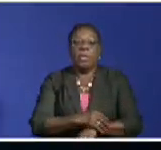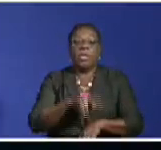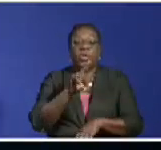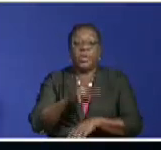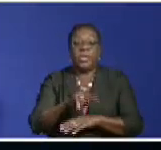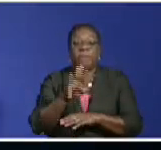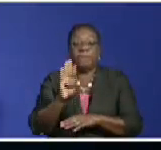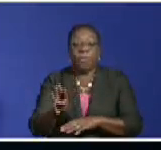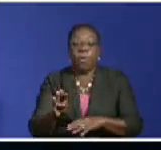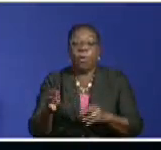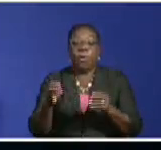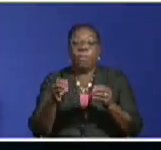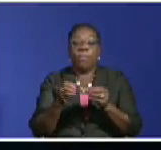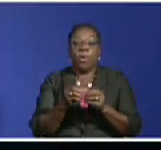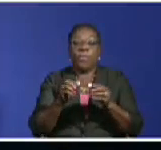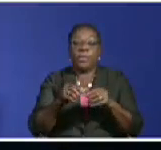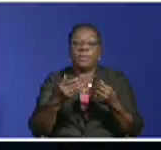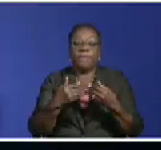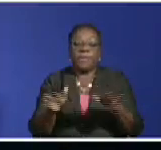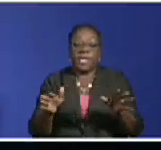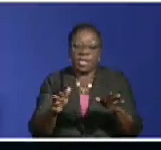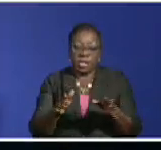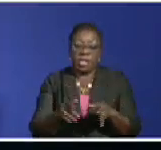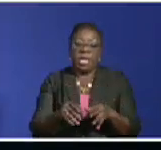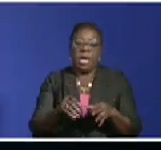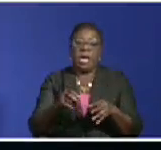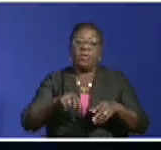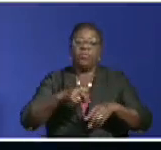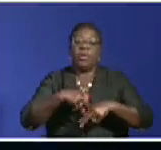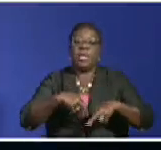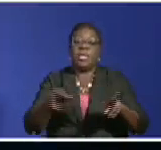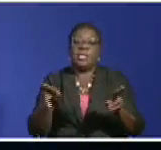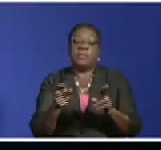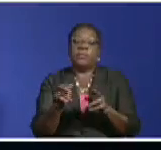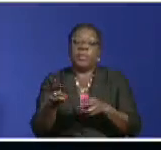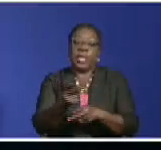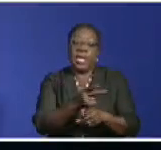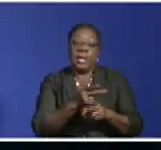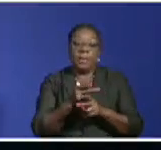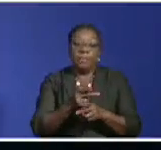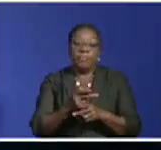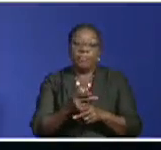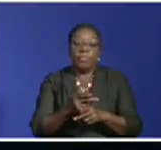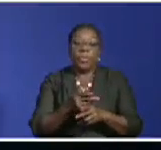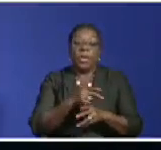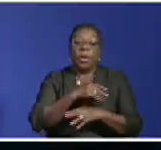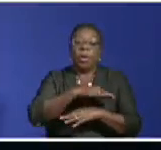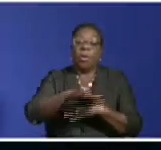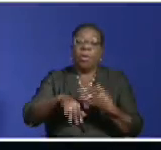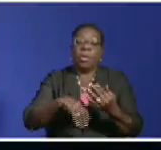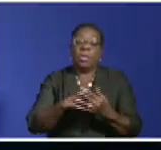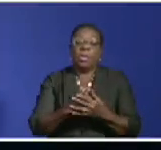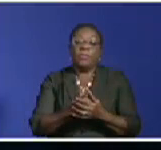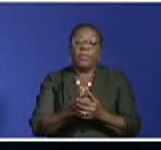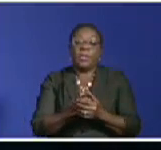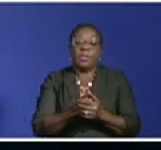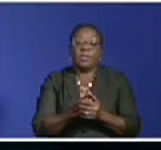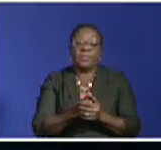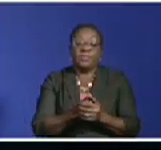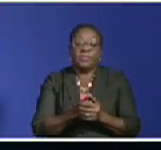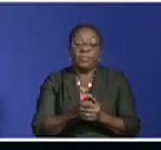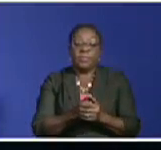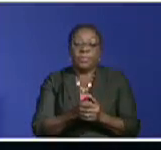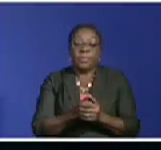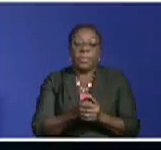additional cases have recovered and have been released from care. Total recoveries are now at 3,300.